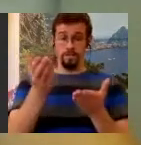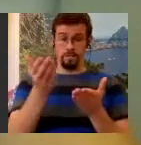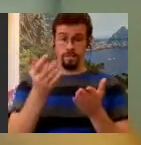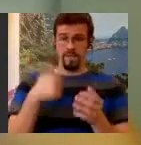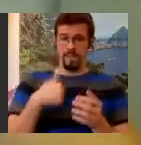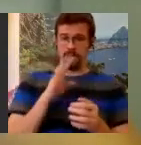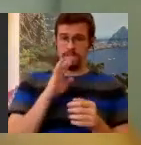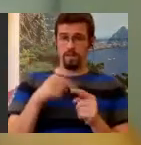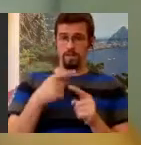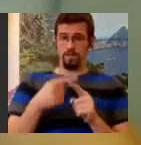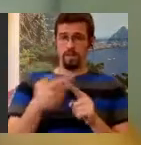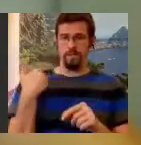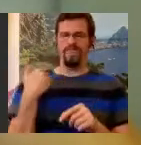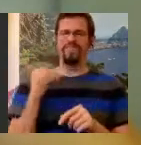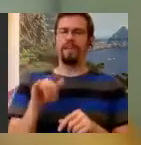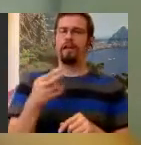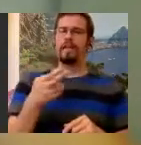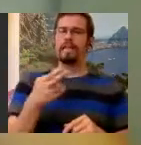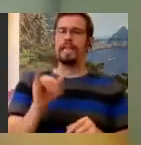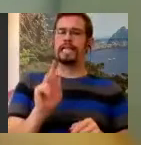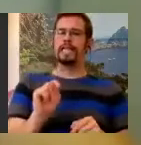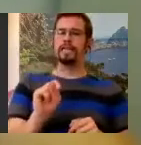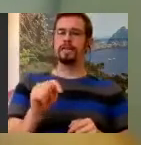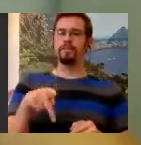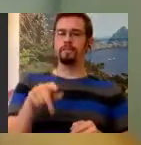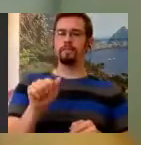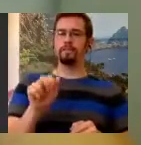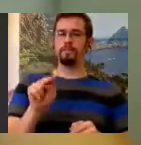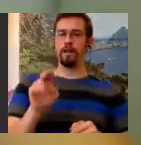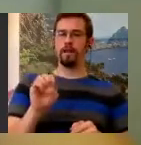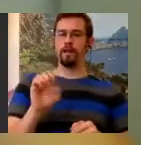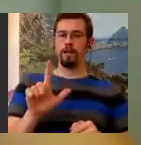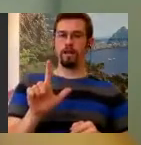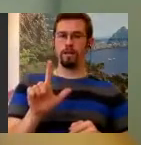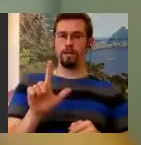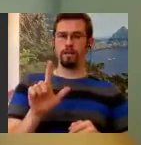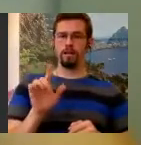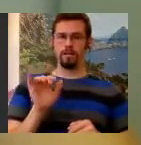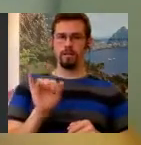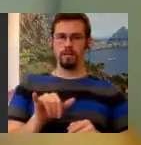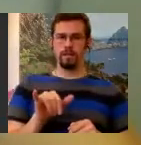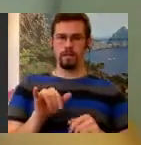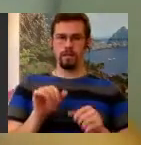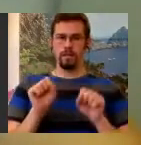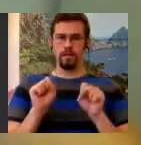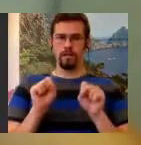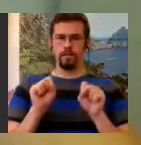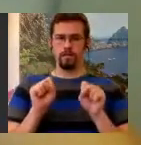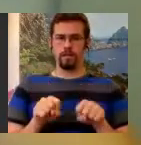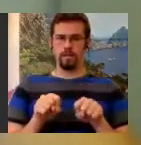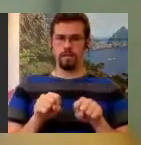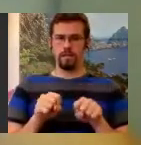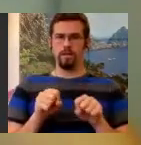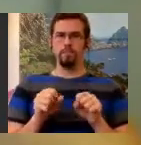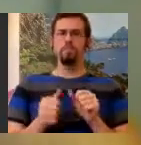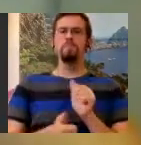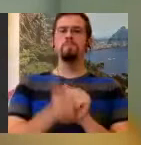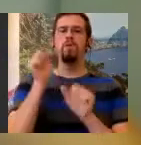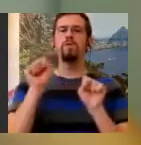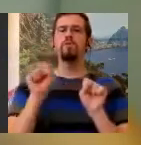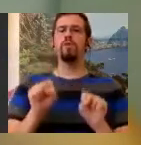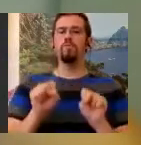that according to the statistics in the database can suggest you the most probable